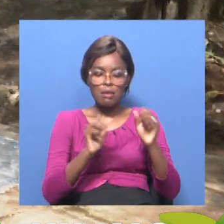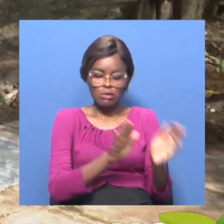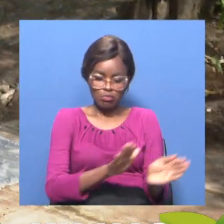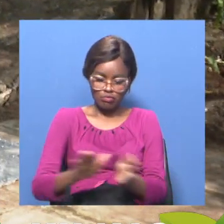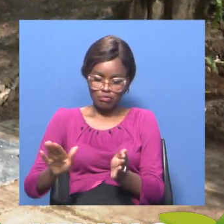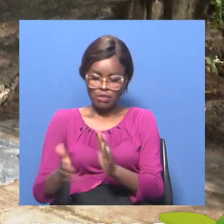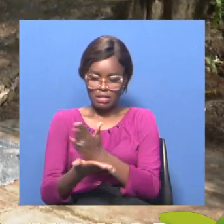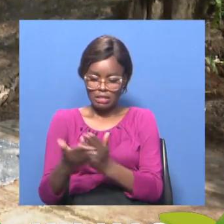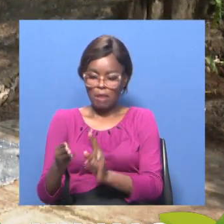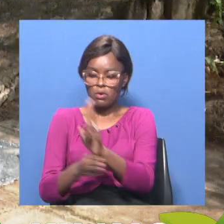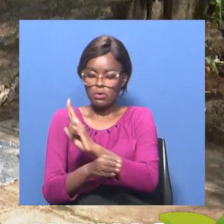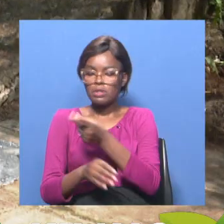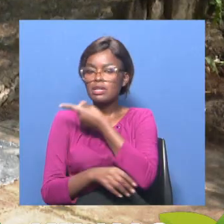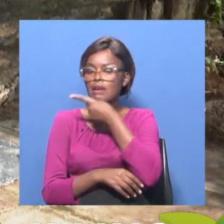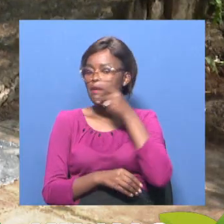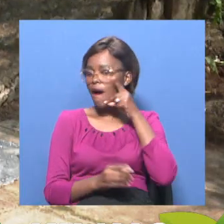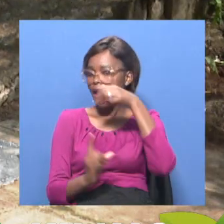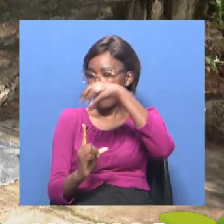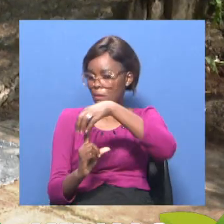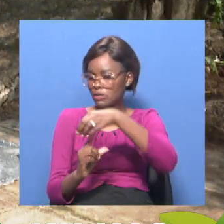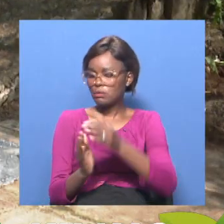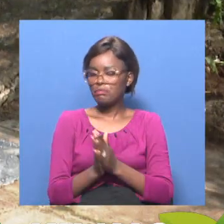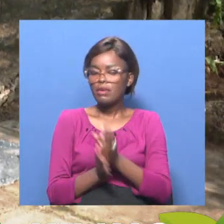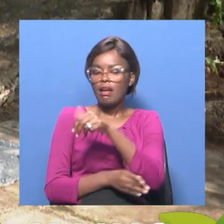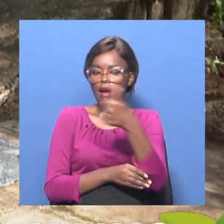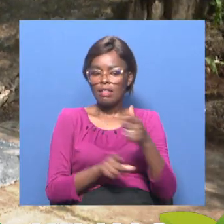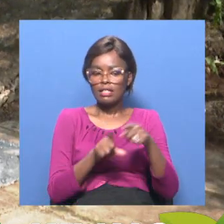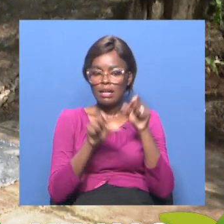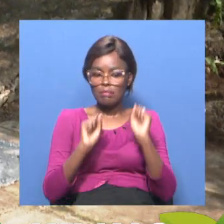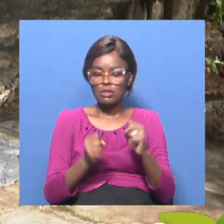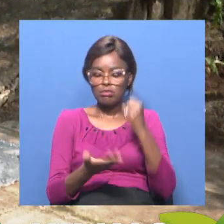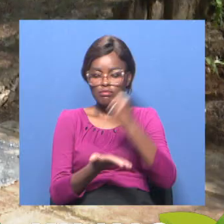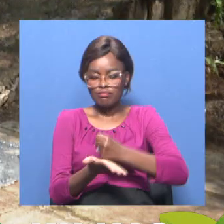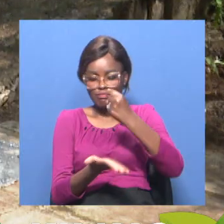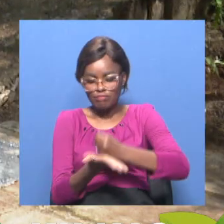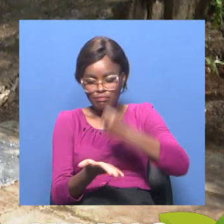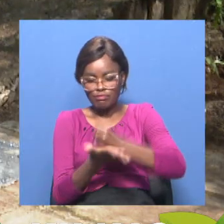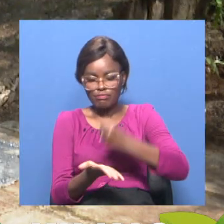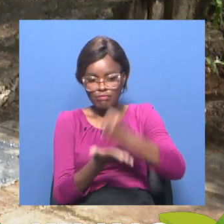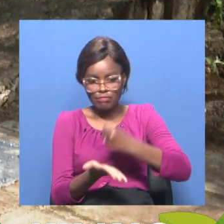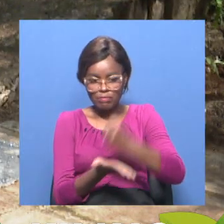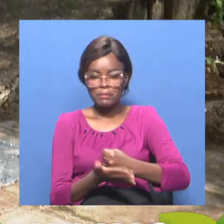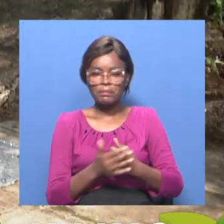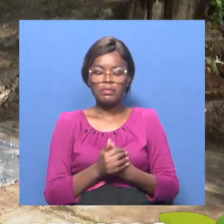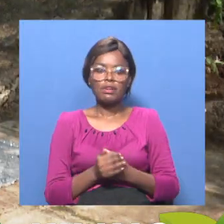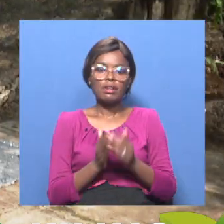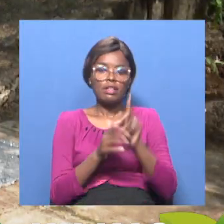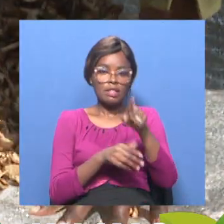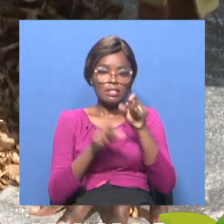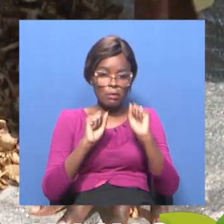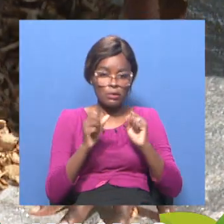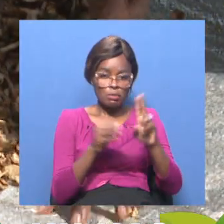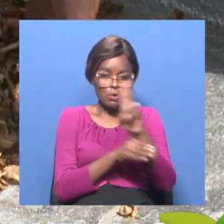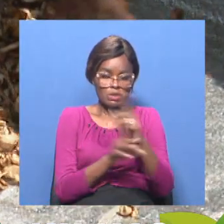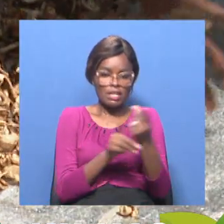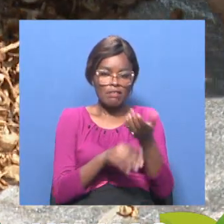some to use as dry mushrooms. Then others you can crush and get mushroom powder that you can use in